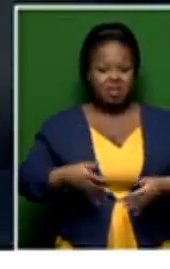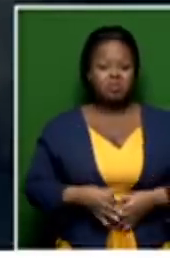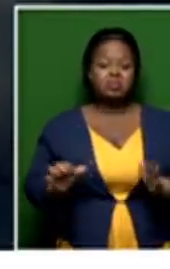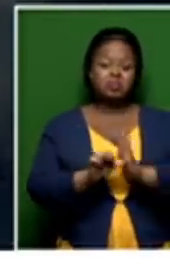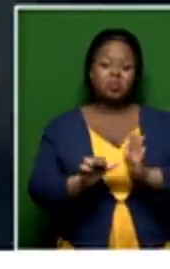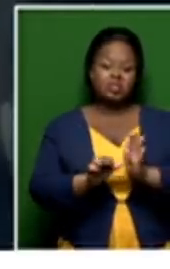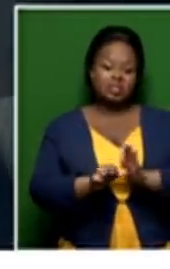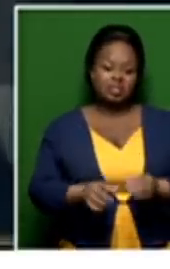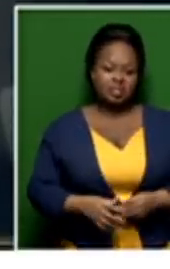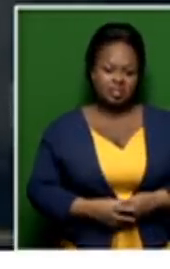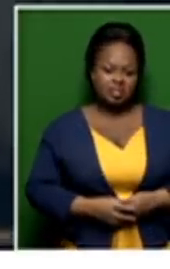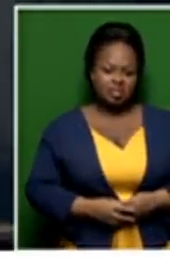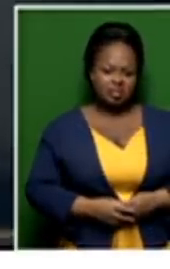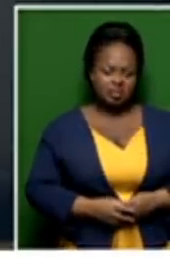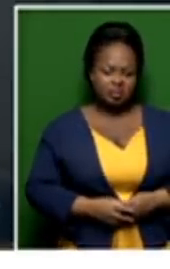most important.